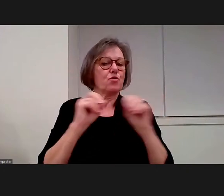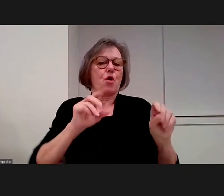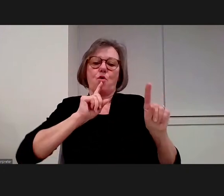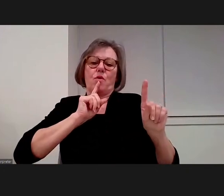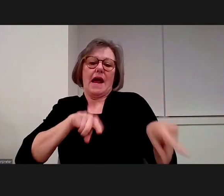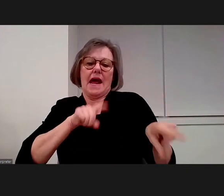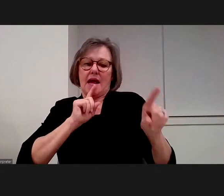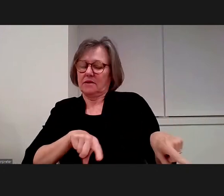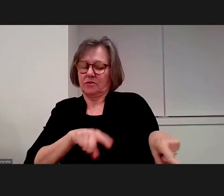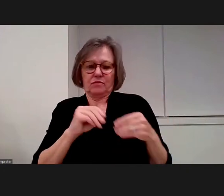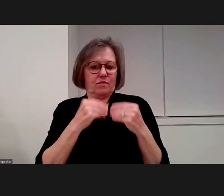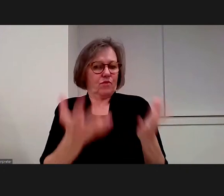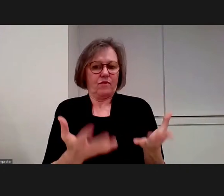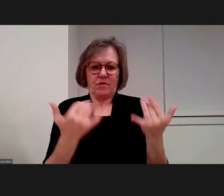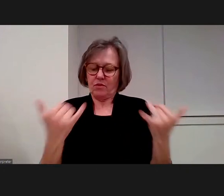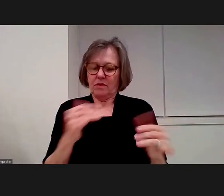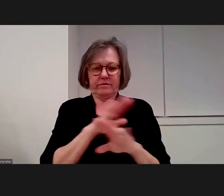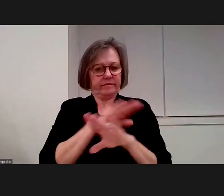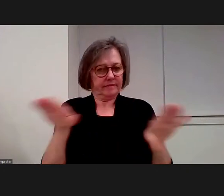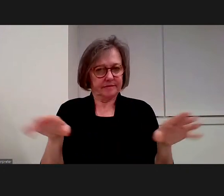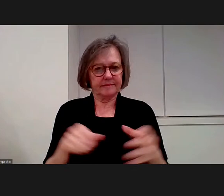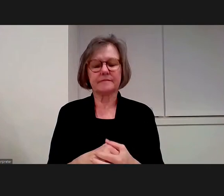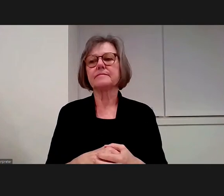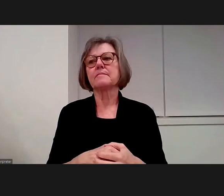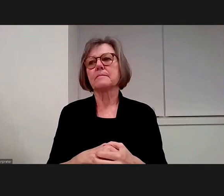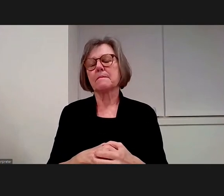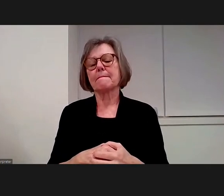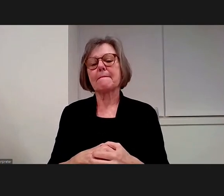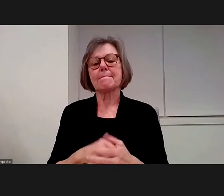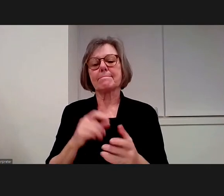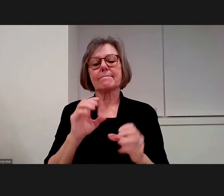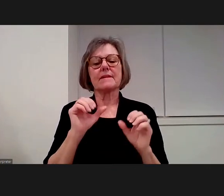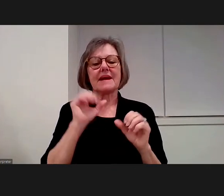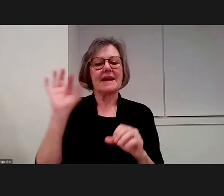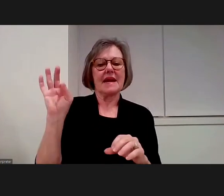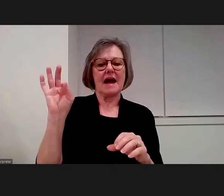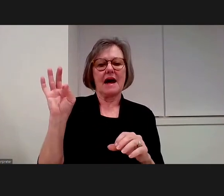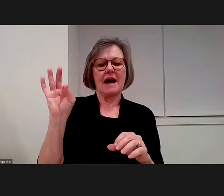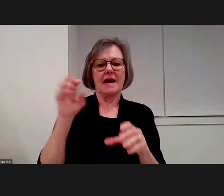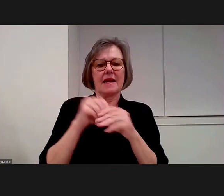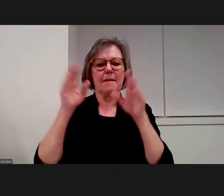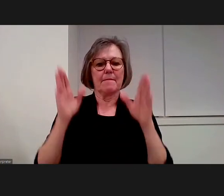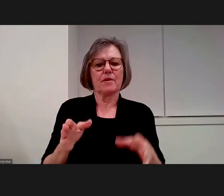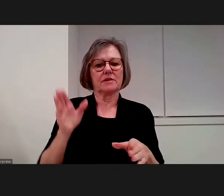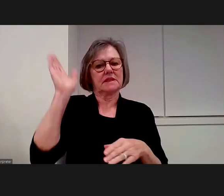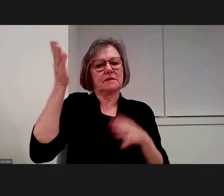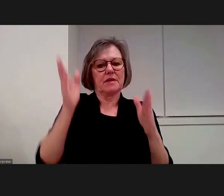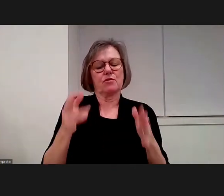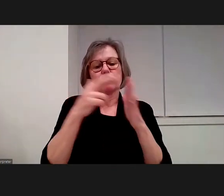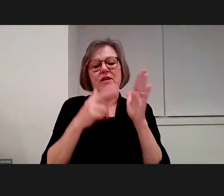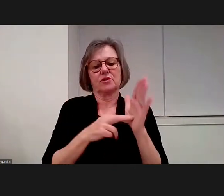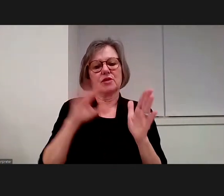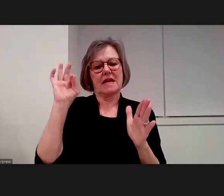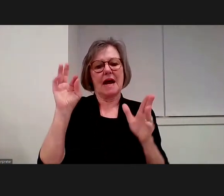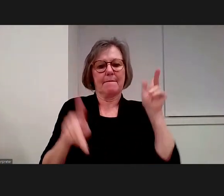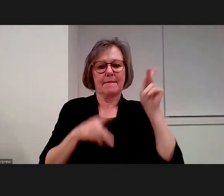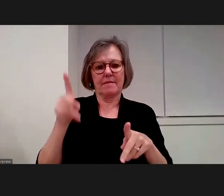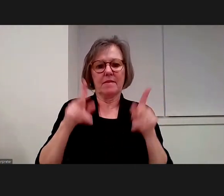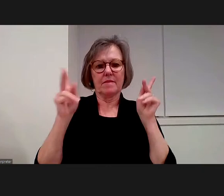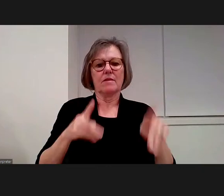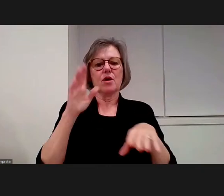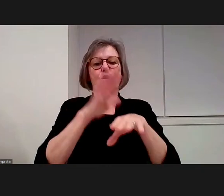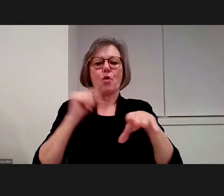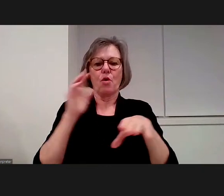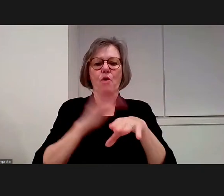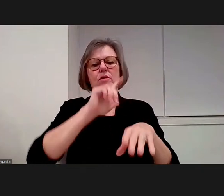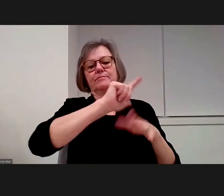responses will be provided today. There are 9 in-person speakers registered. Speakers will be called in